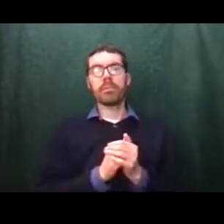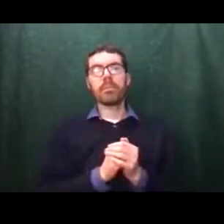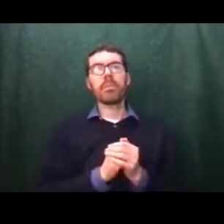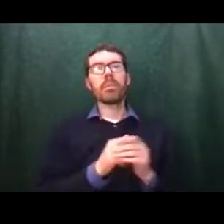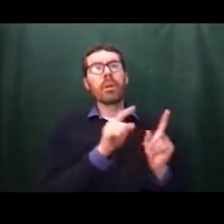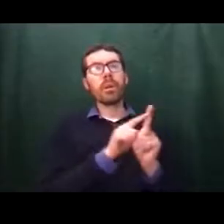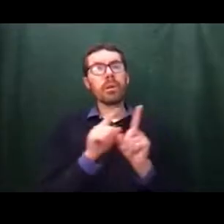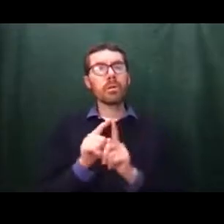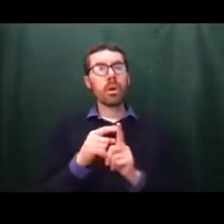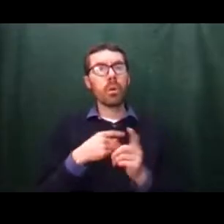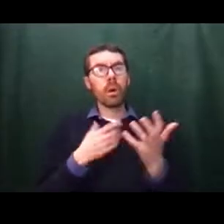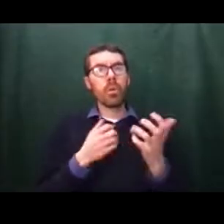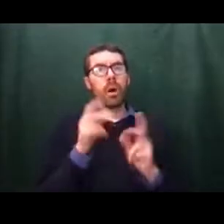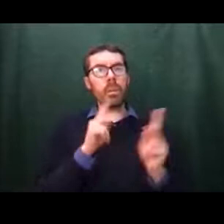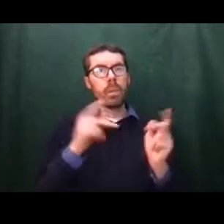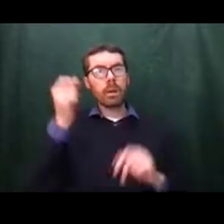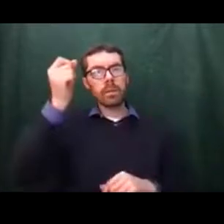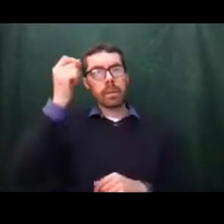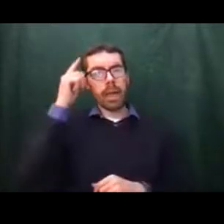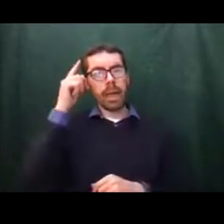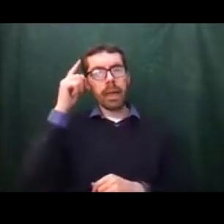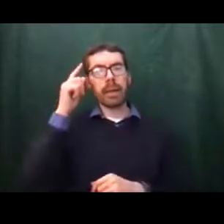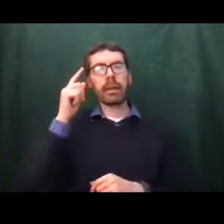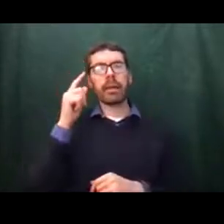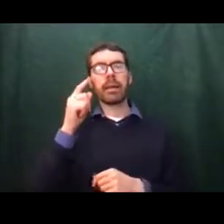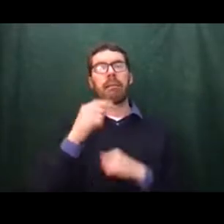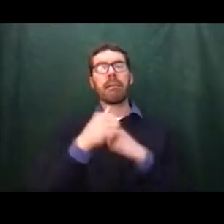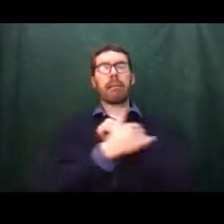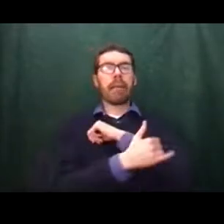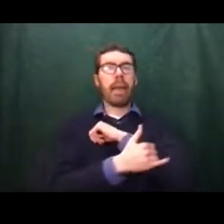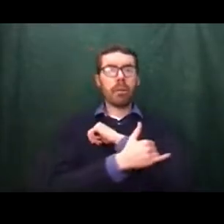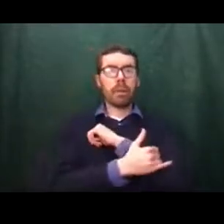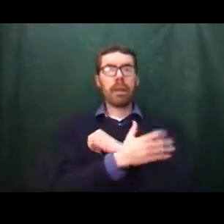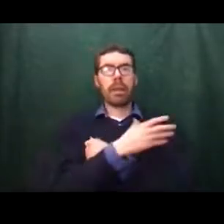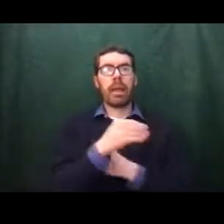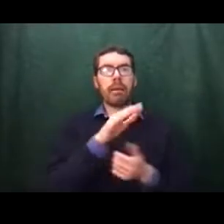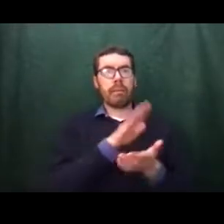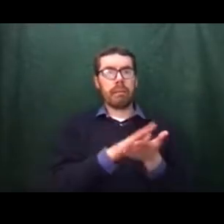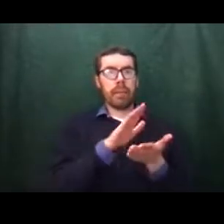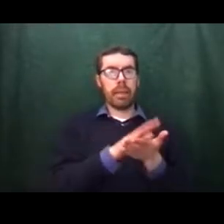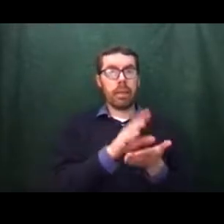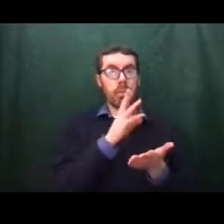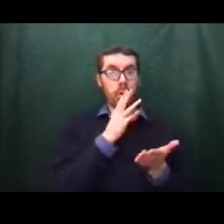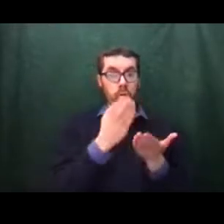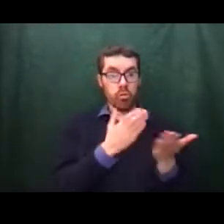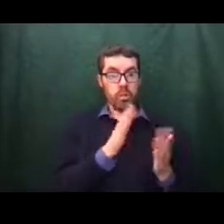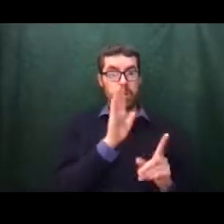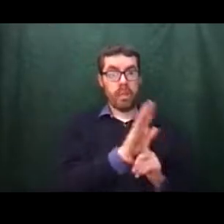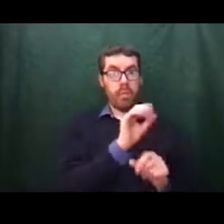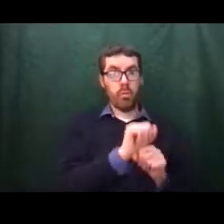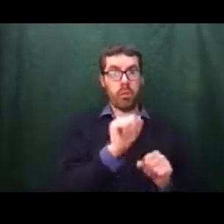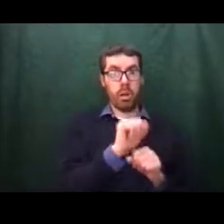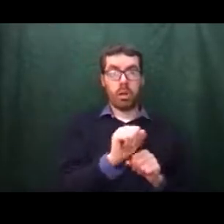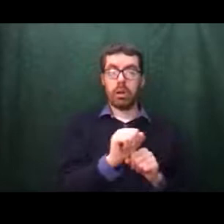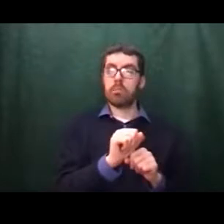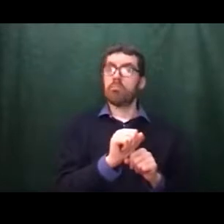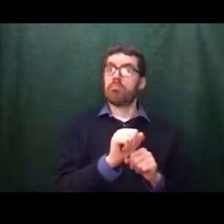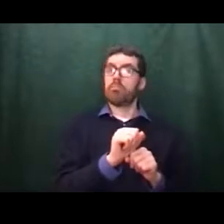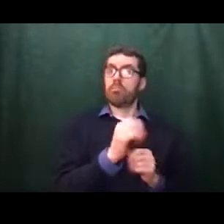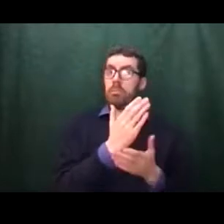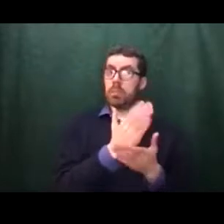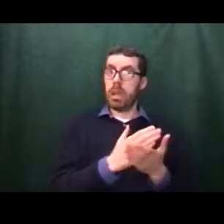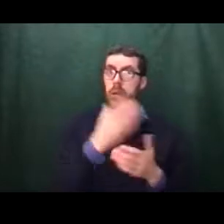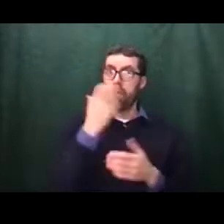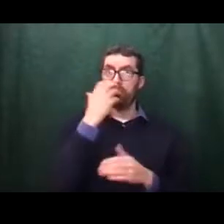people to understand some of the things that the county and Clean Water Services is doing as a whole. Yeah, there's some things that are